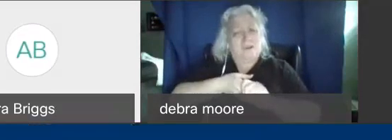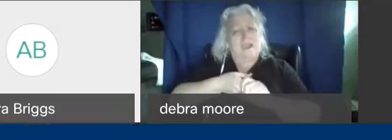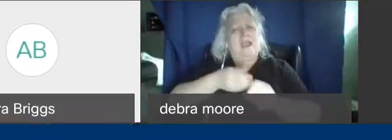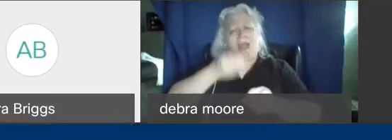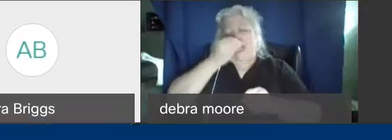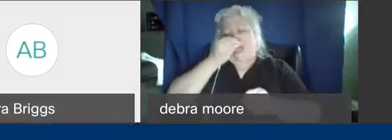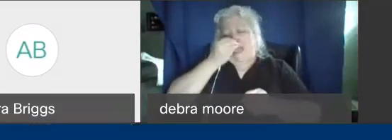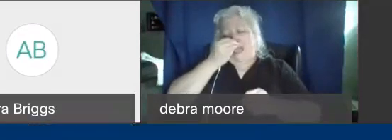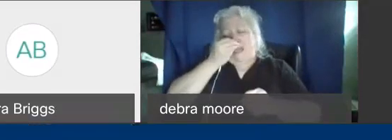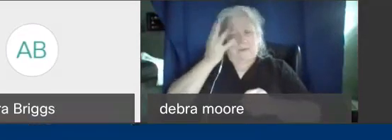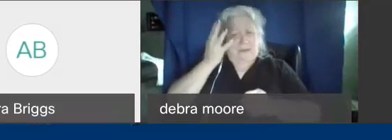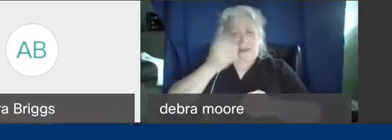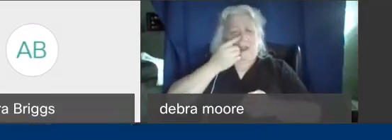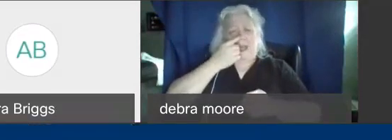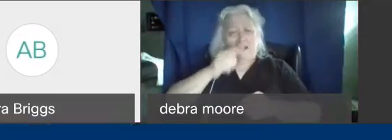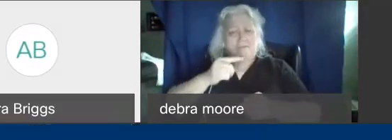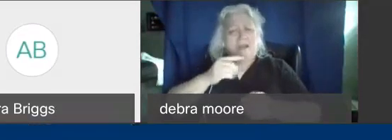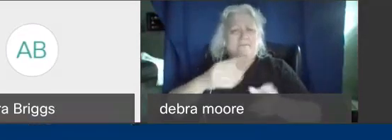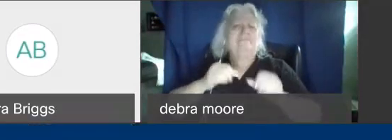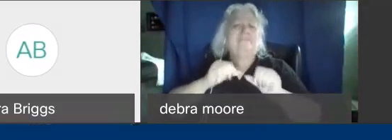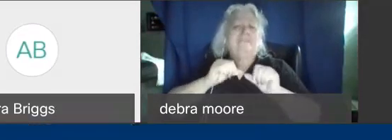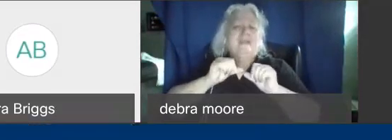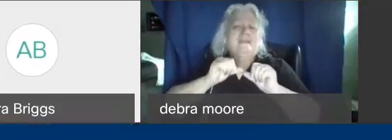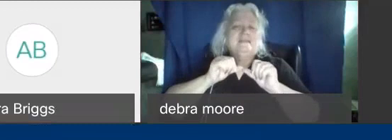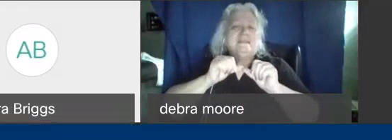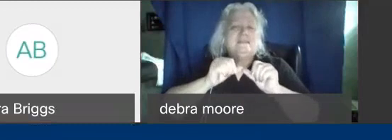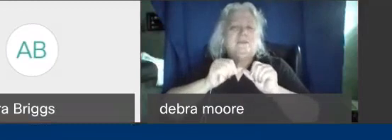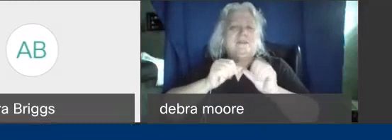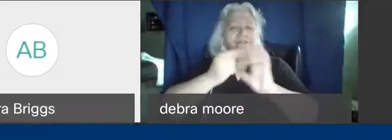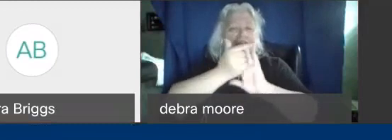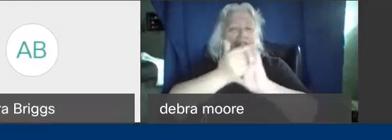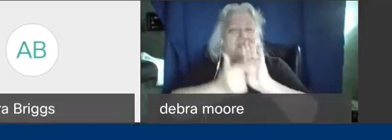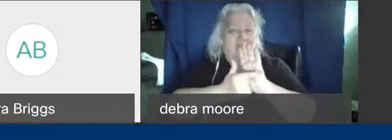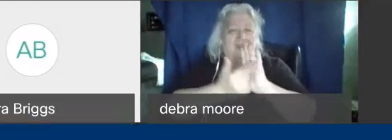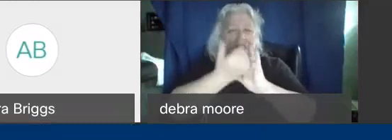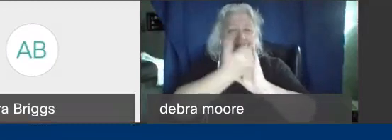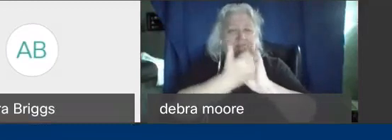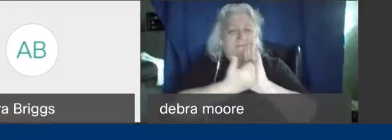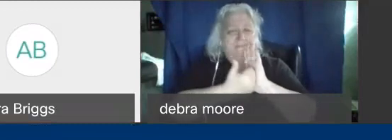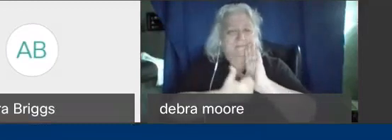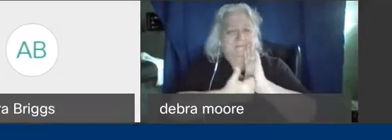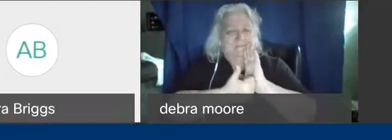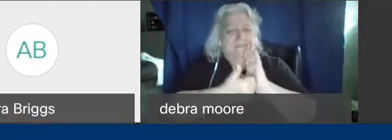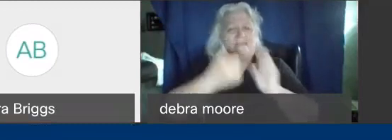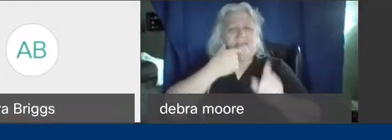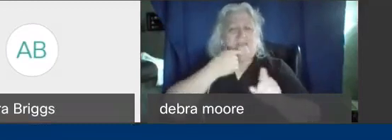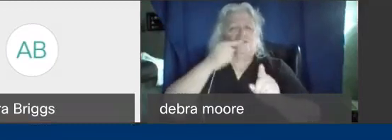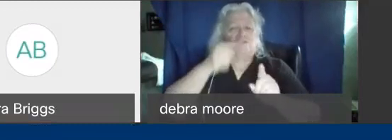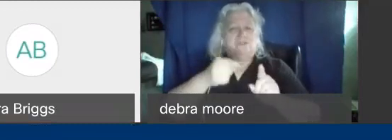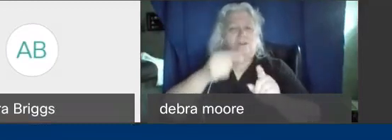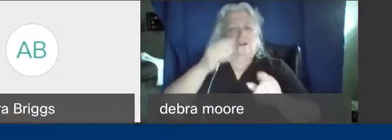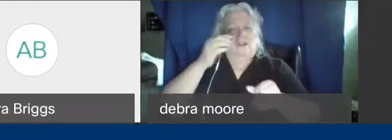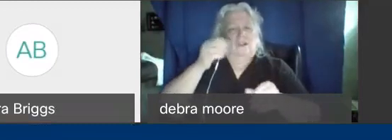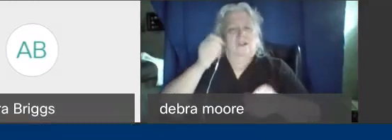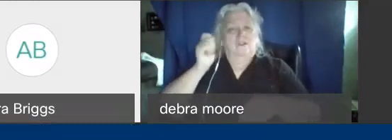And here is a continuation of the laws that regard the prosecution of an offense. This just states that the court may grant